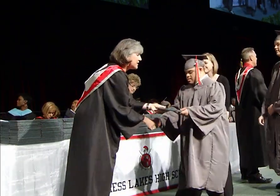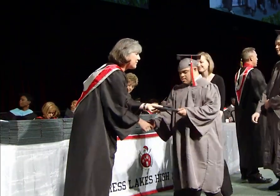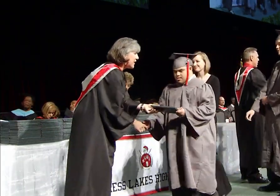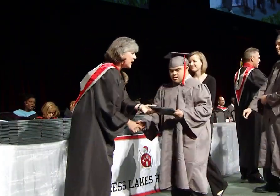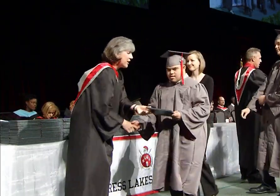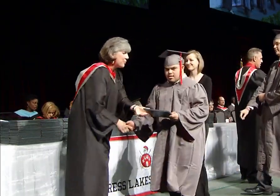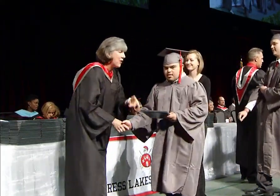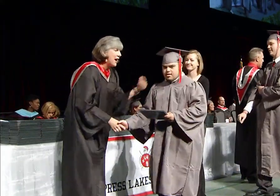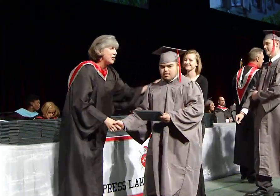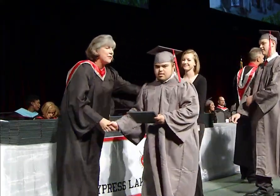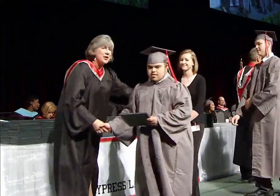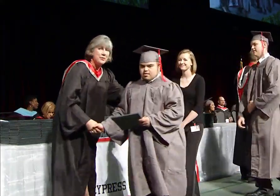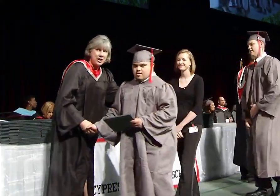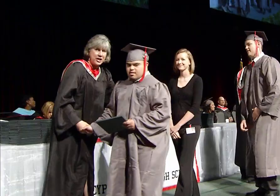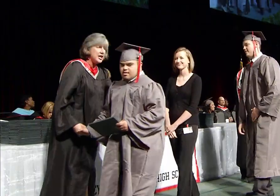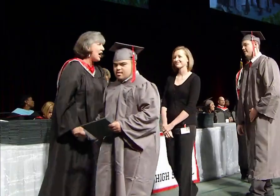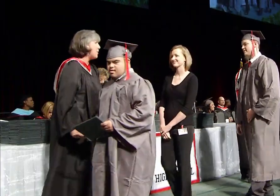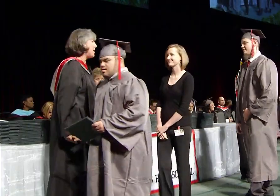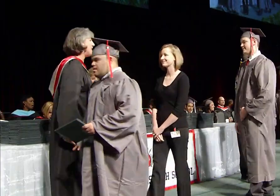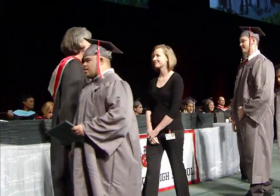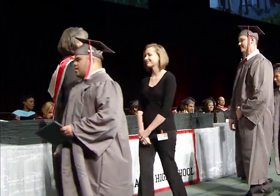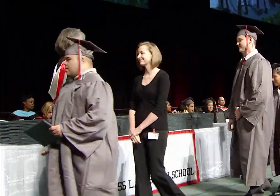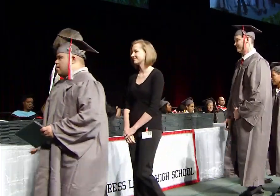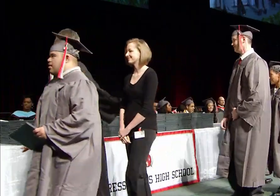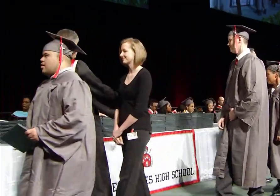Marissa Lynn Chapman.